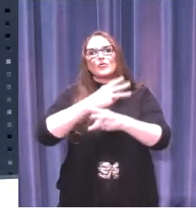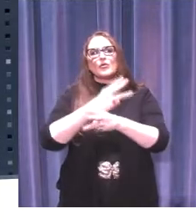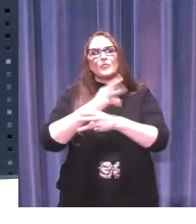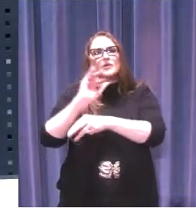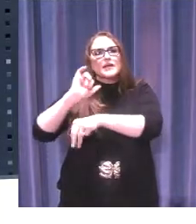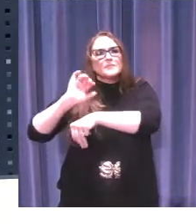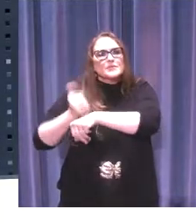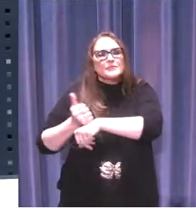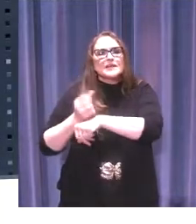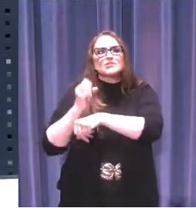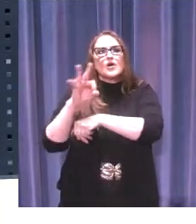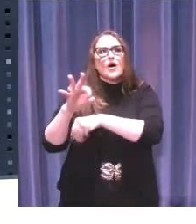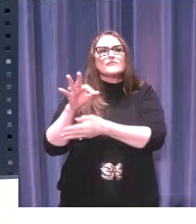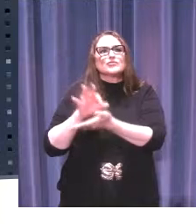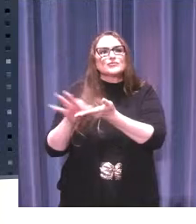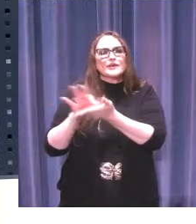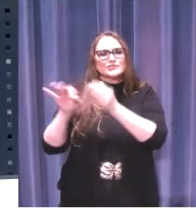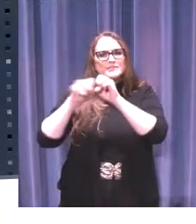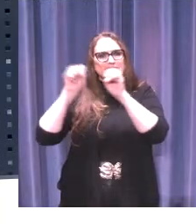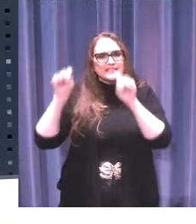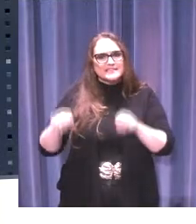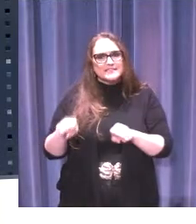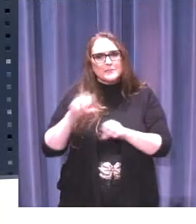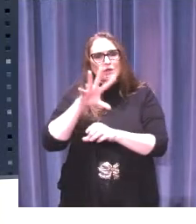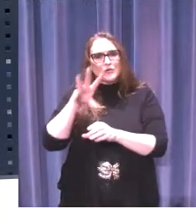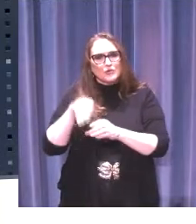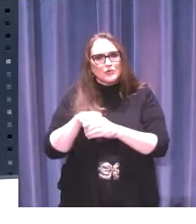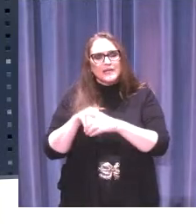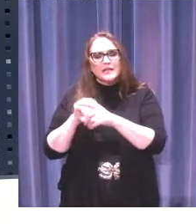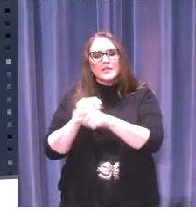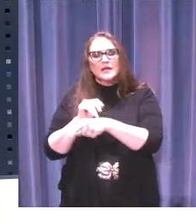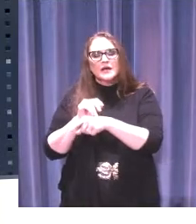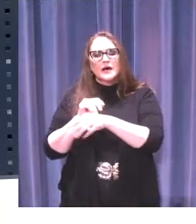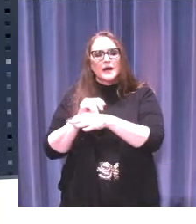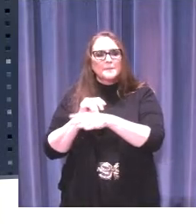the Treasury system, and that included the